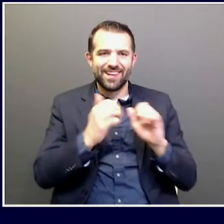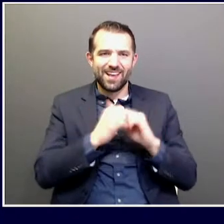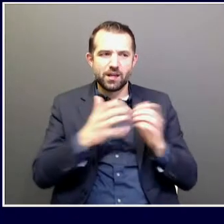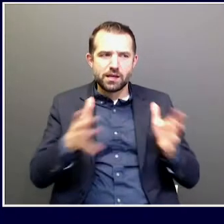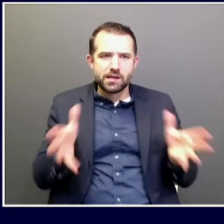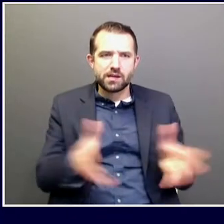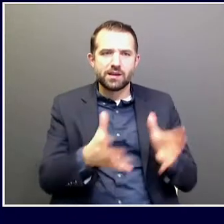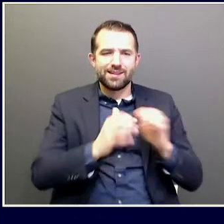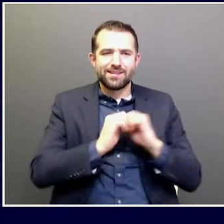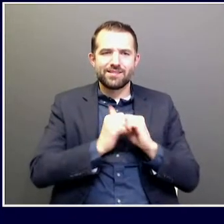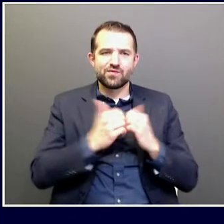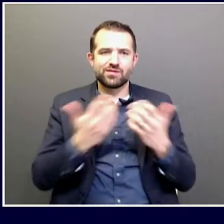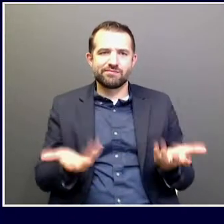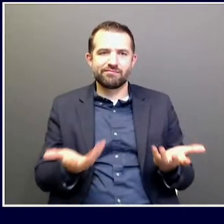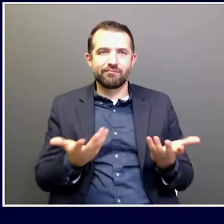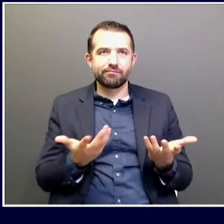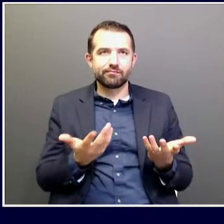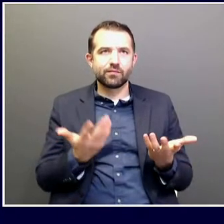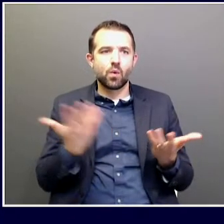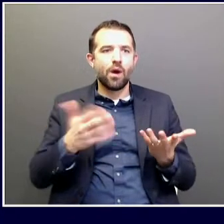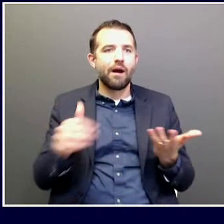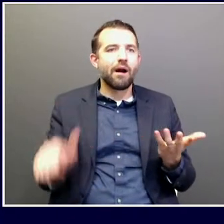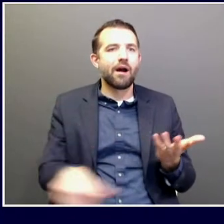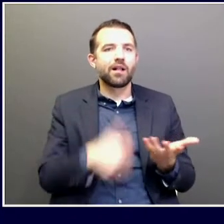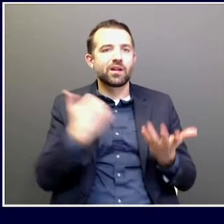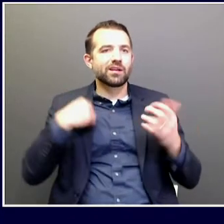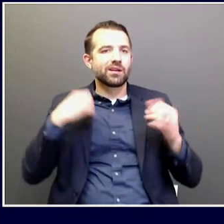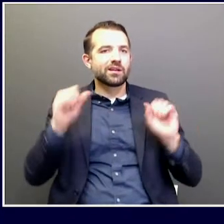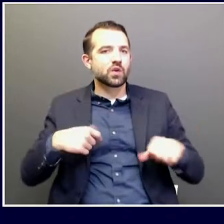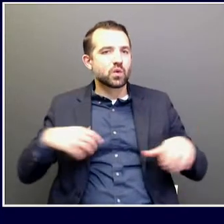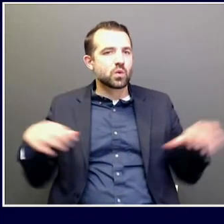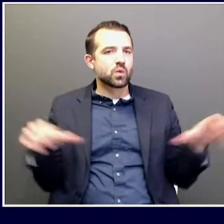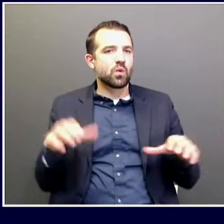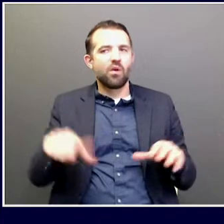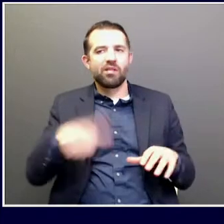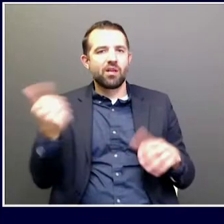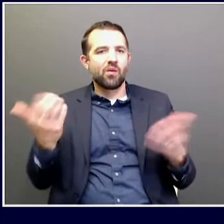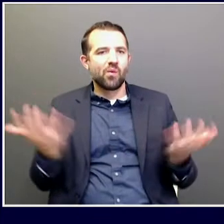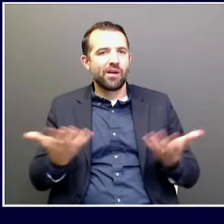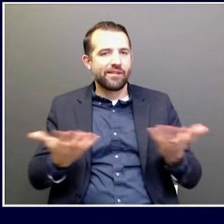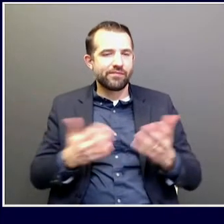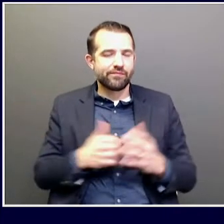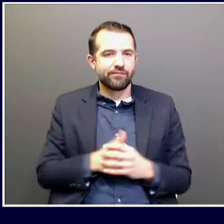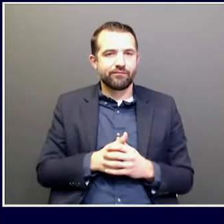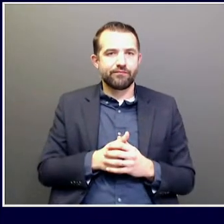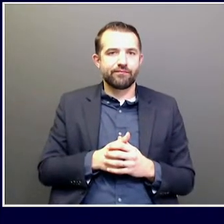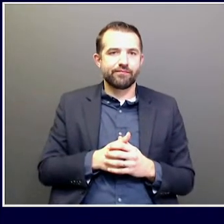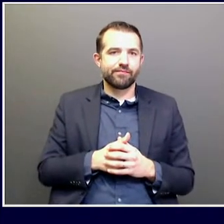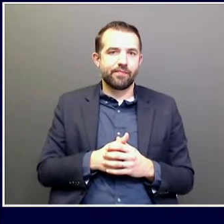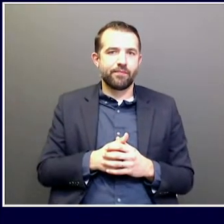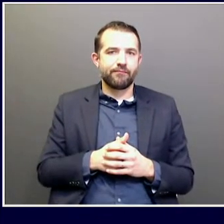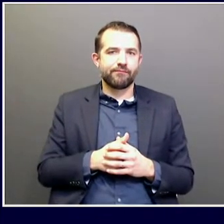is there something else, some other strategy to try and bring these numbers down?